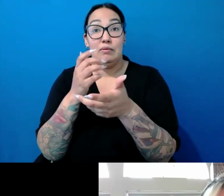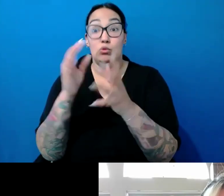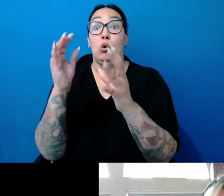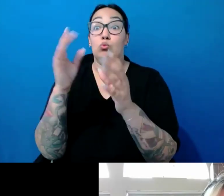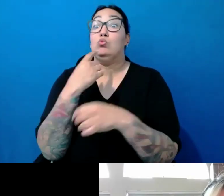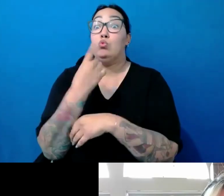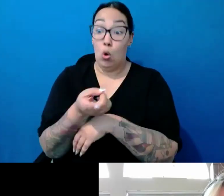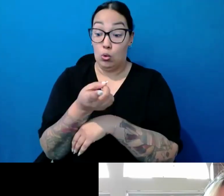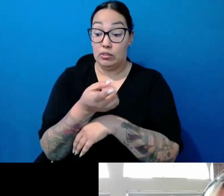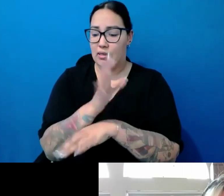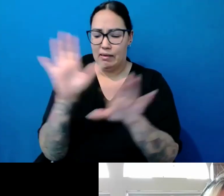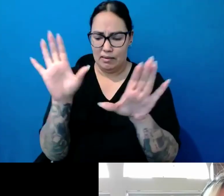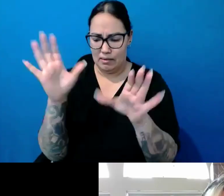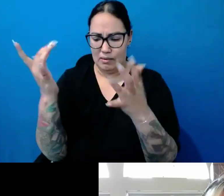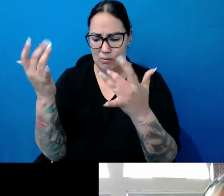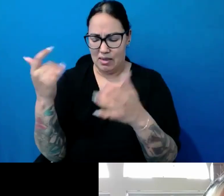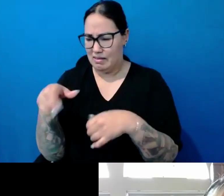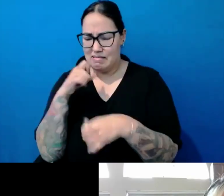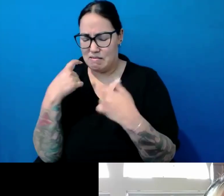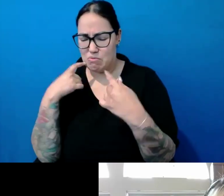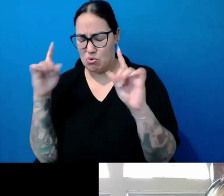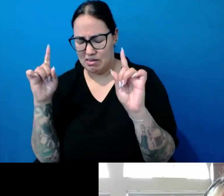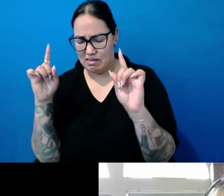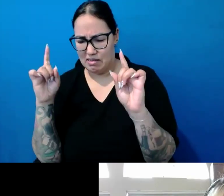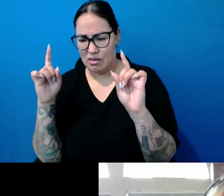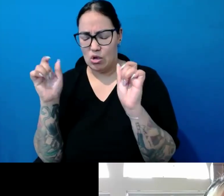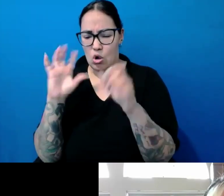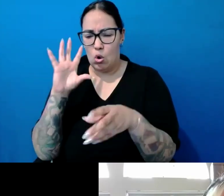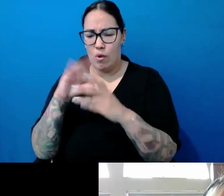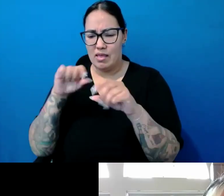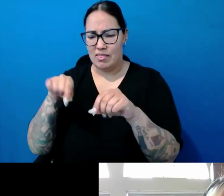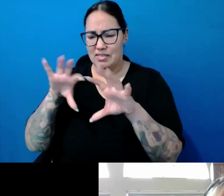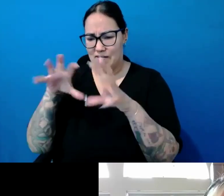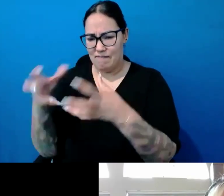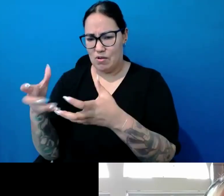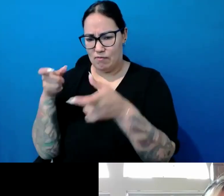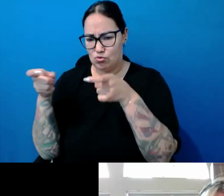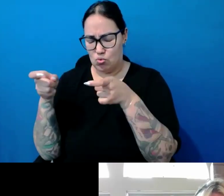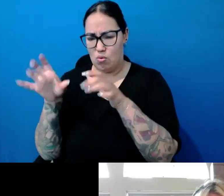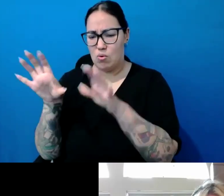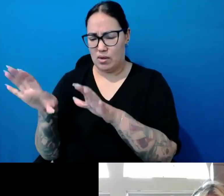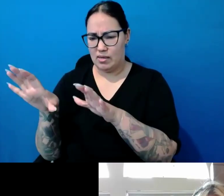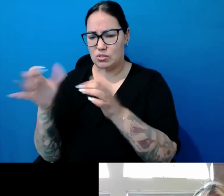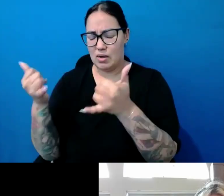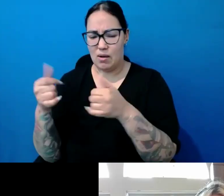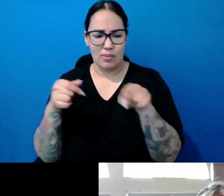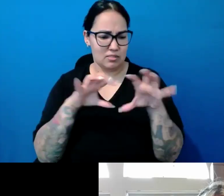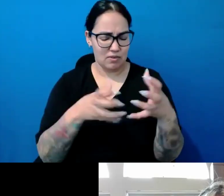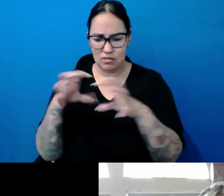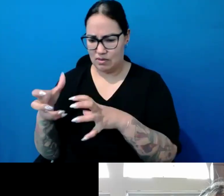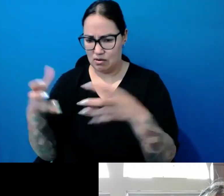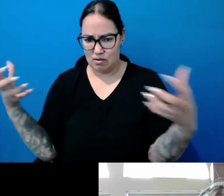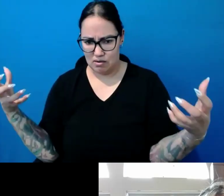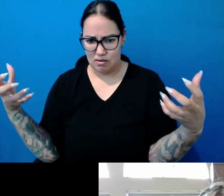not working in this sphere of control or this sphere of control, and you're building them together and you're building a new system.